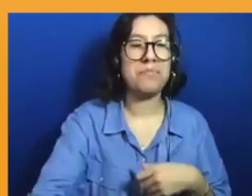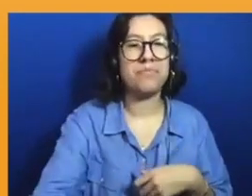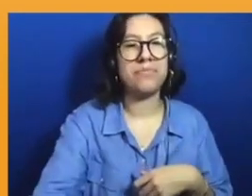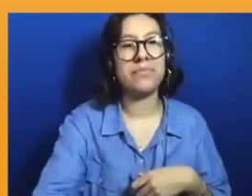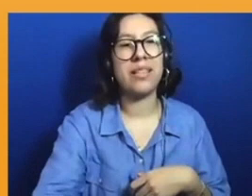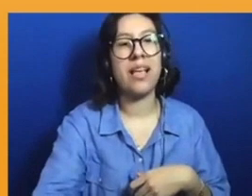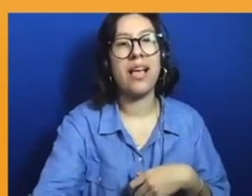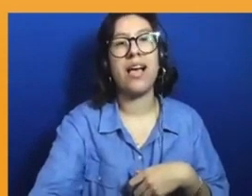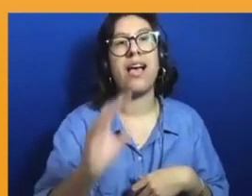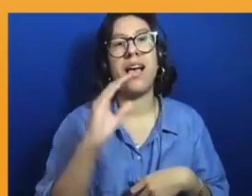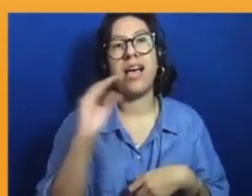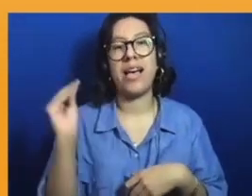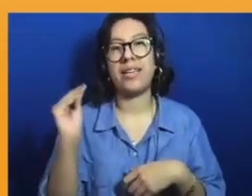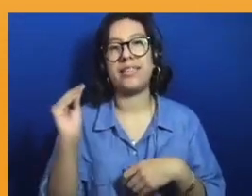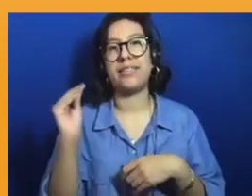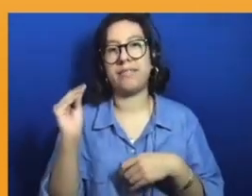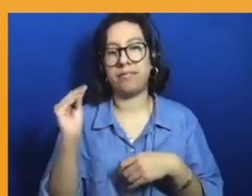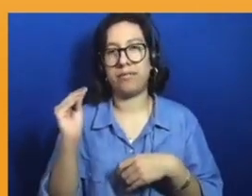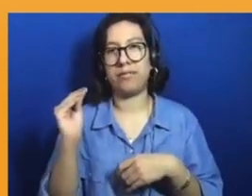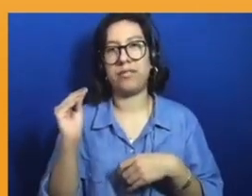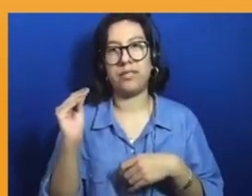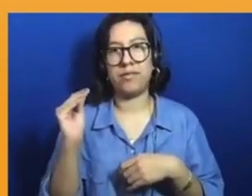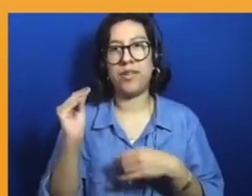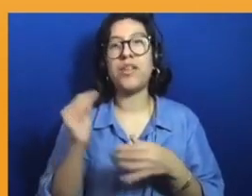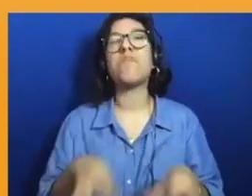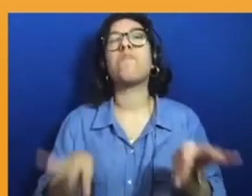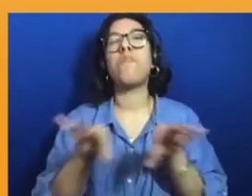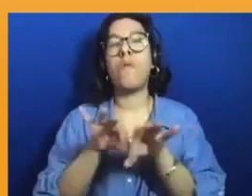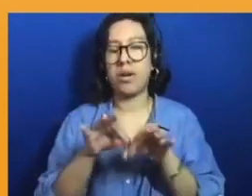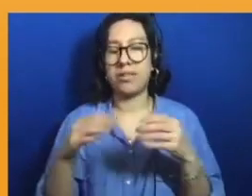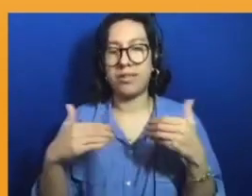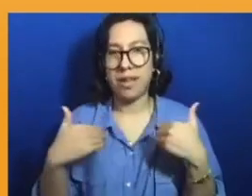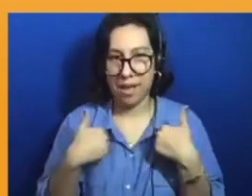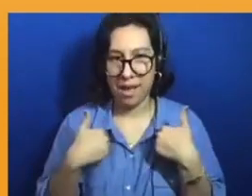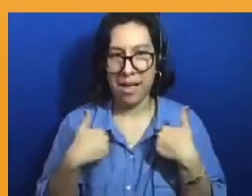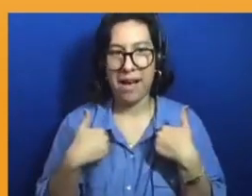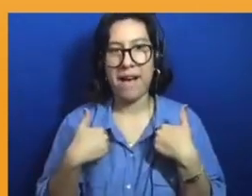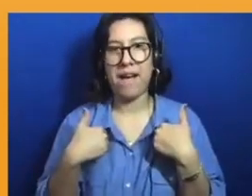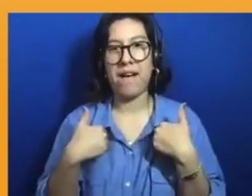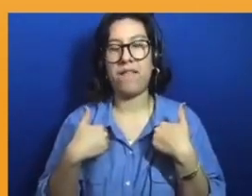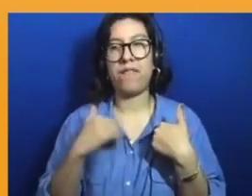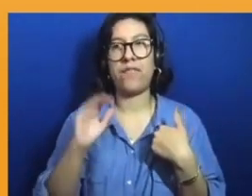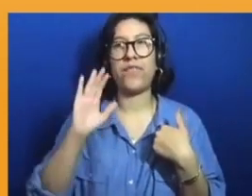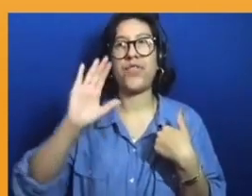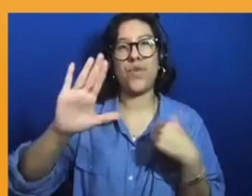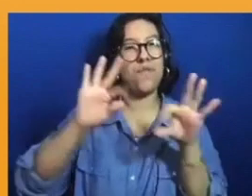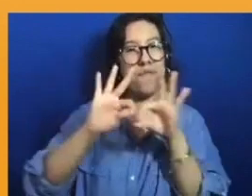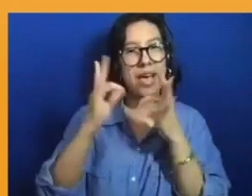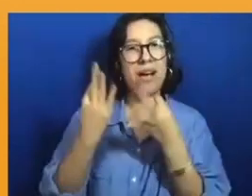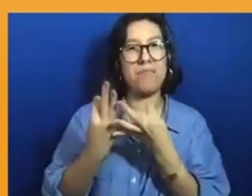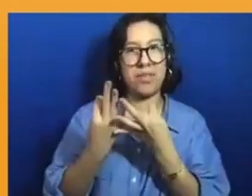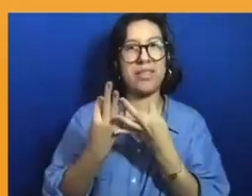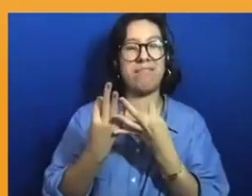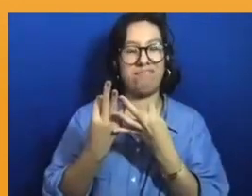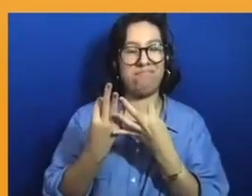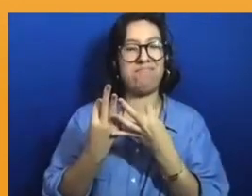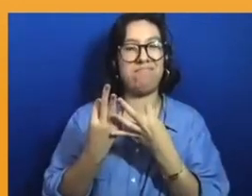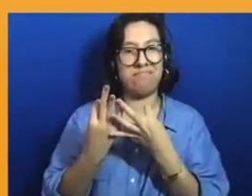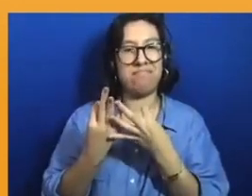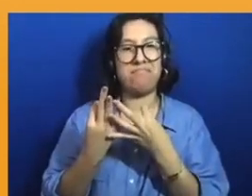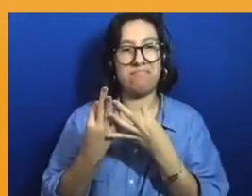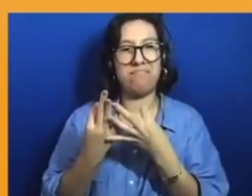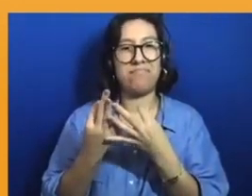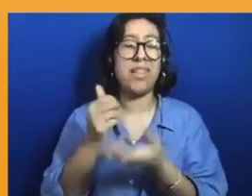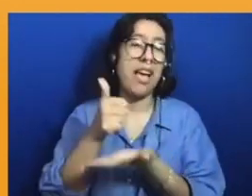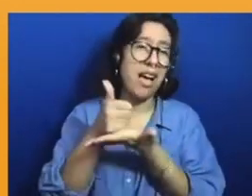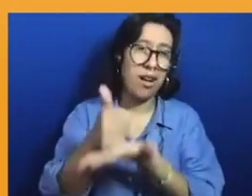And it's so important to have your family members